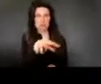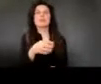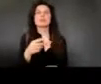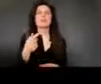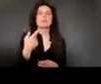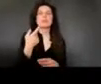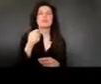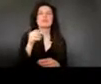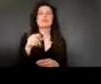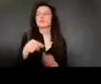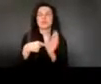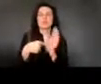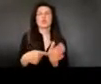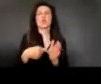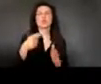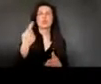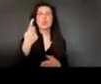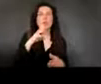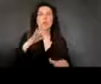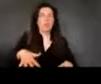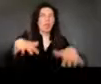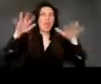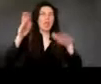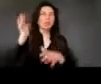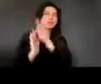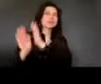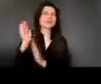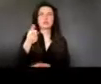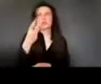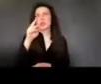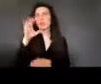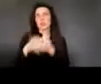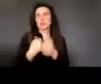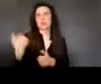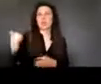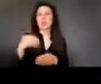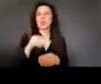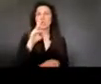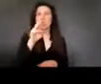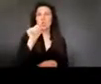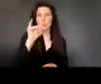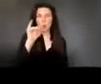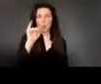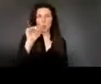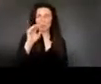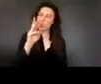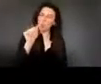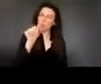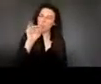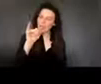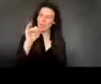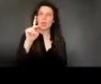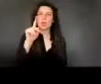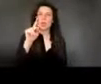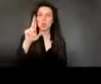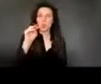and it was flooded several hundred years ago. So my installation kind of reimagines this moment of collapse